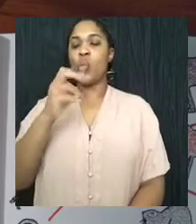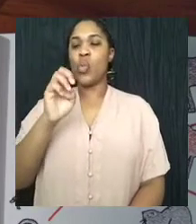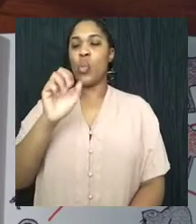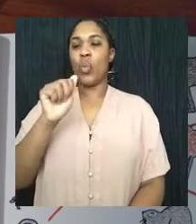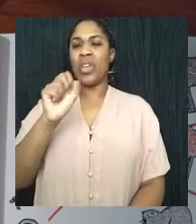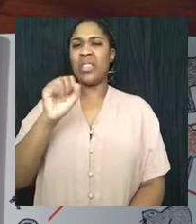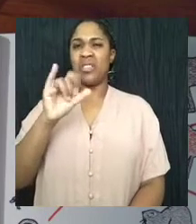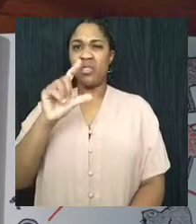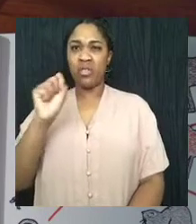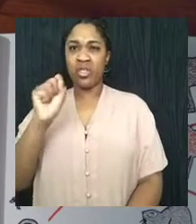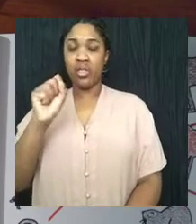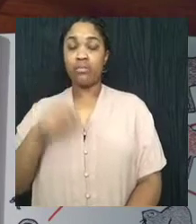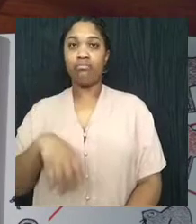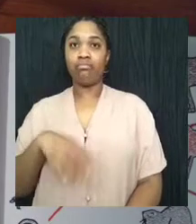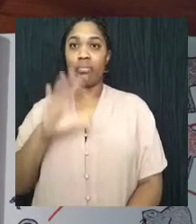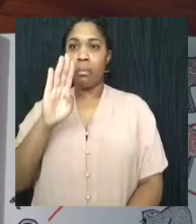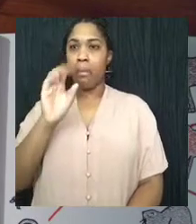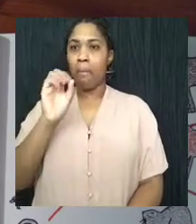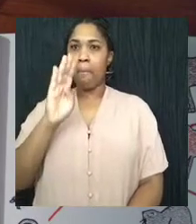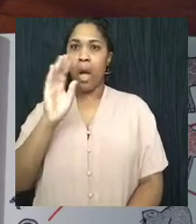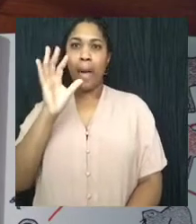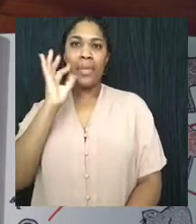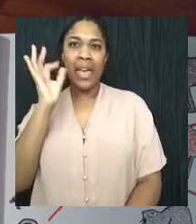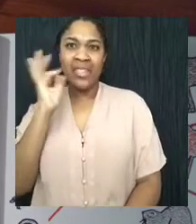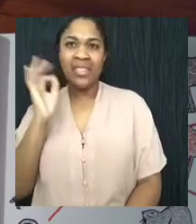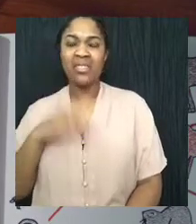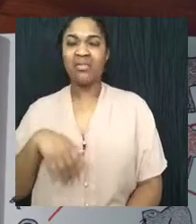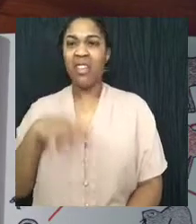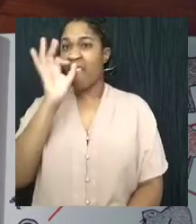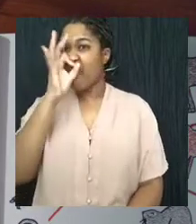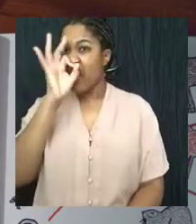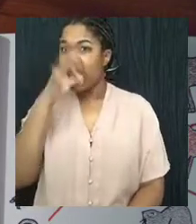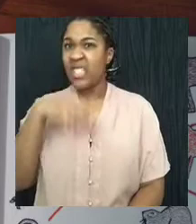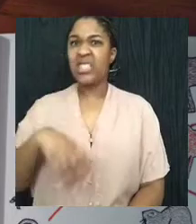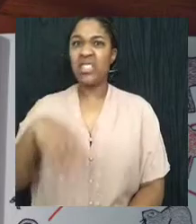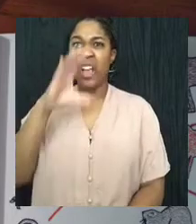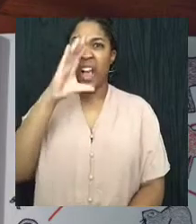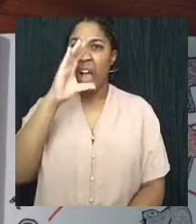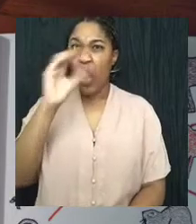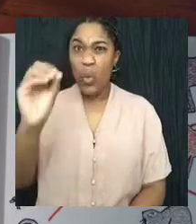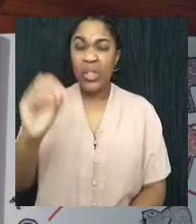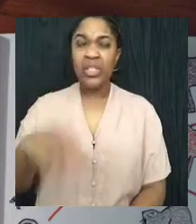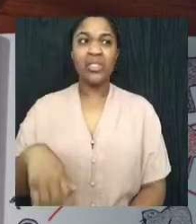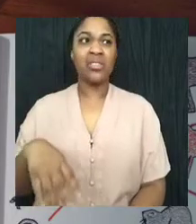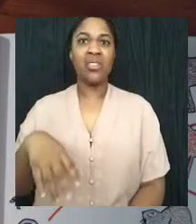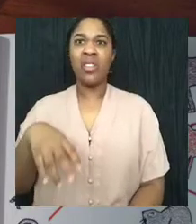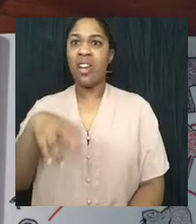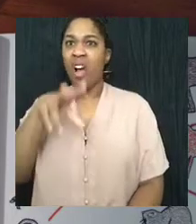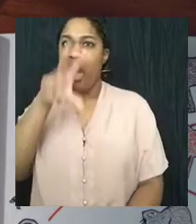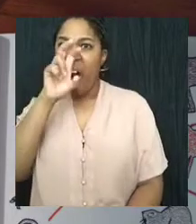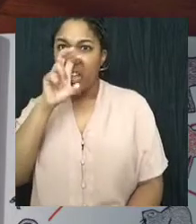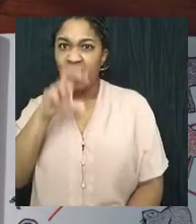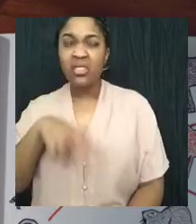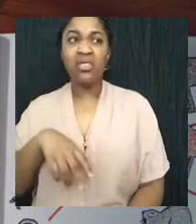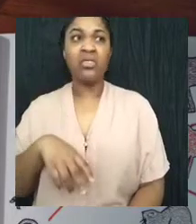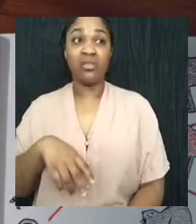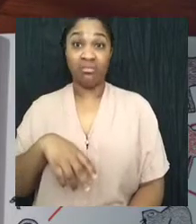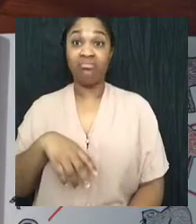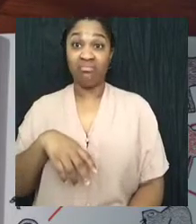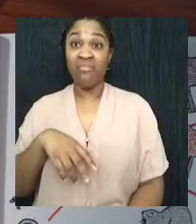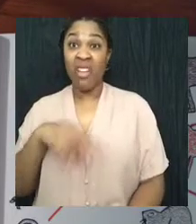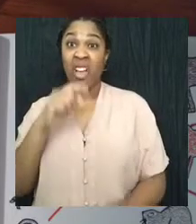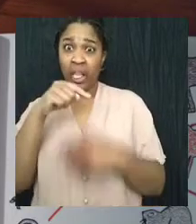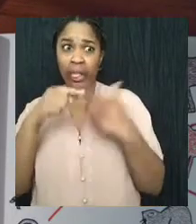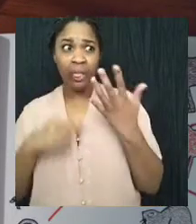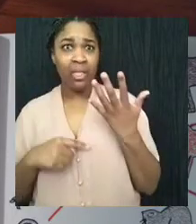bobcats, foxes, coyotes, hawks. These